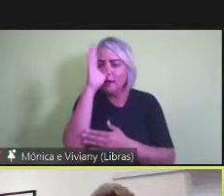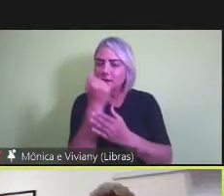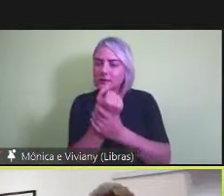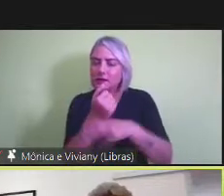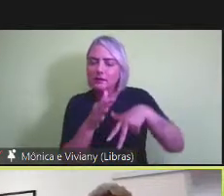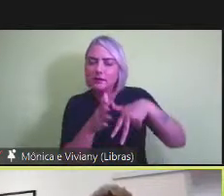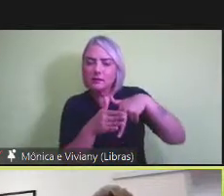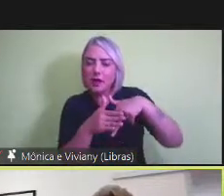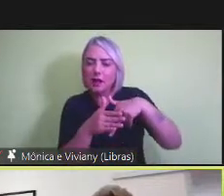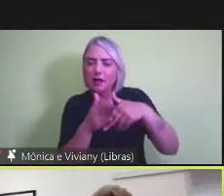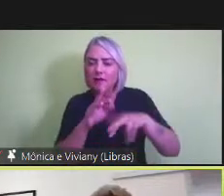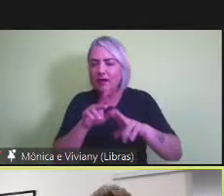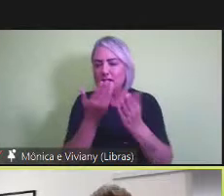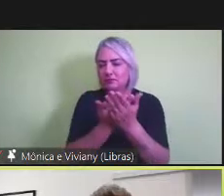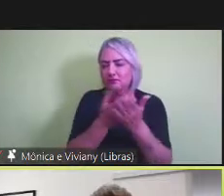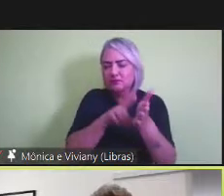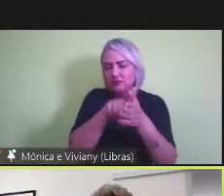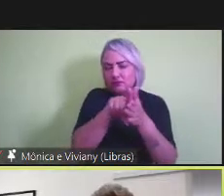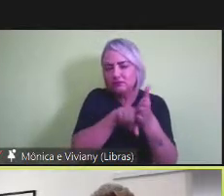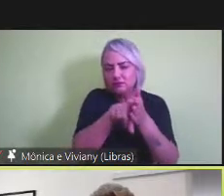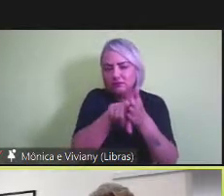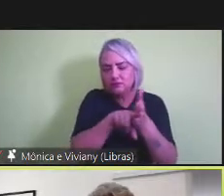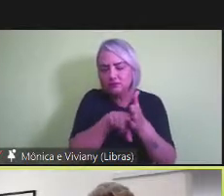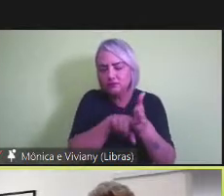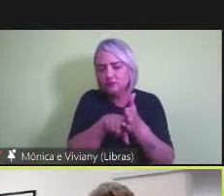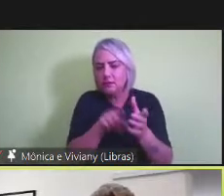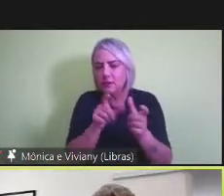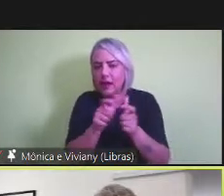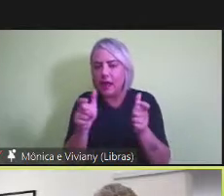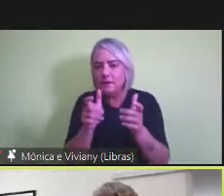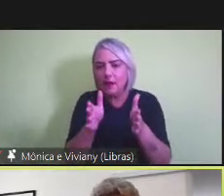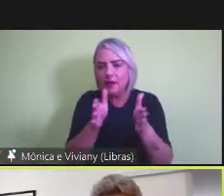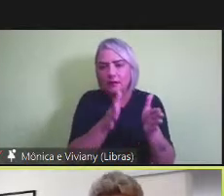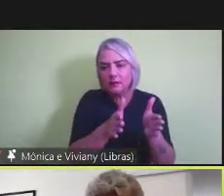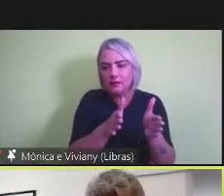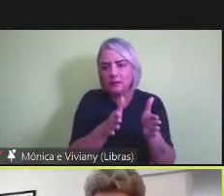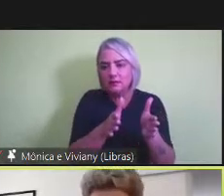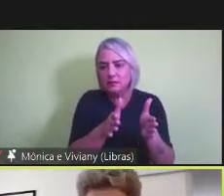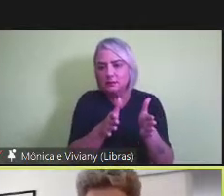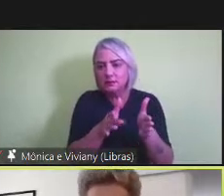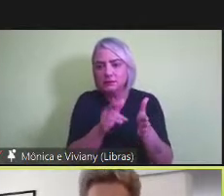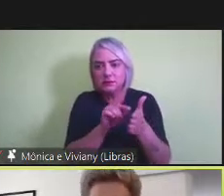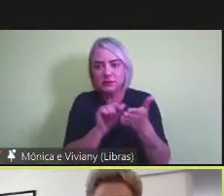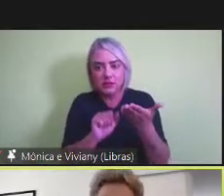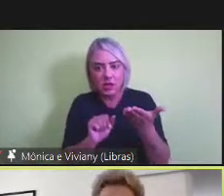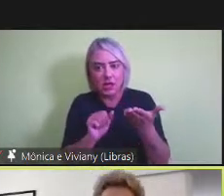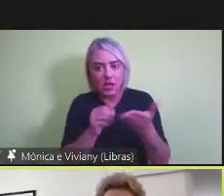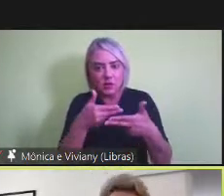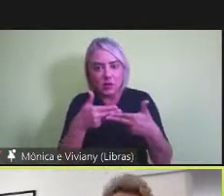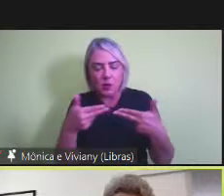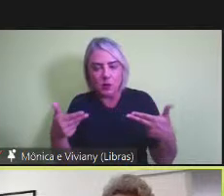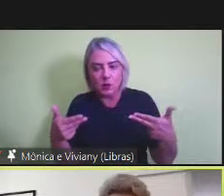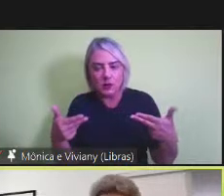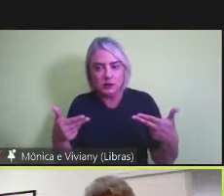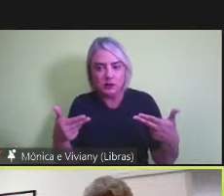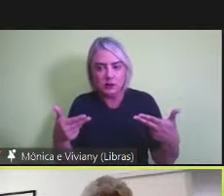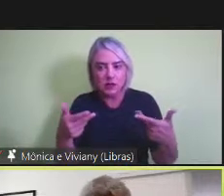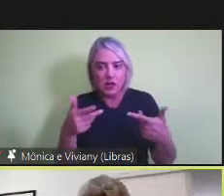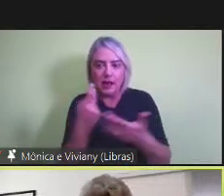the patient securities. There are many studies that show that the greatest part of the adverse